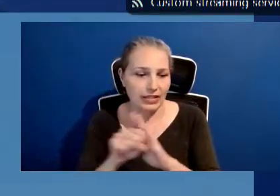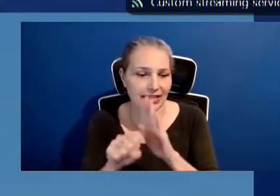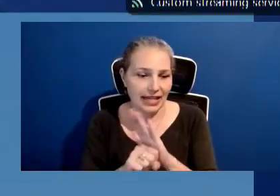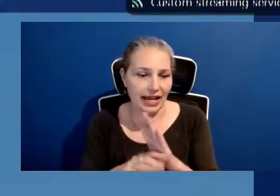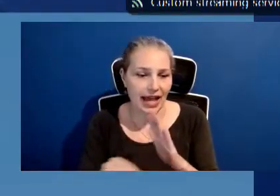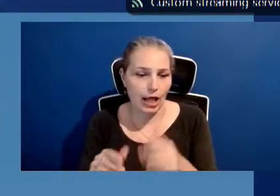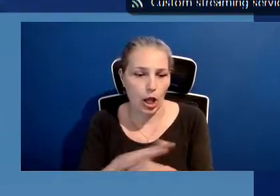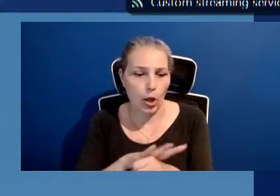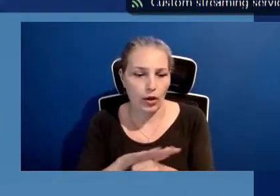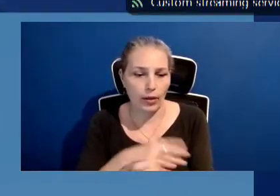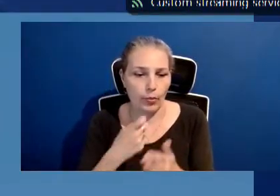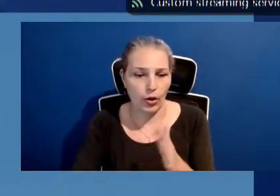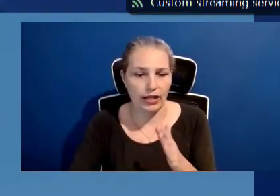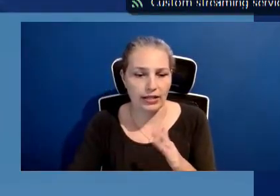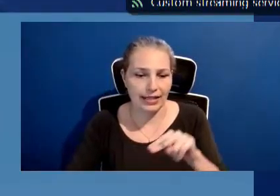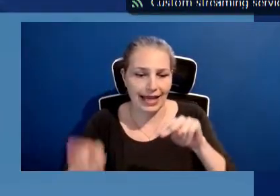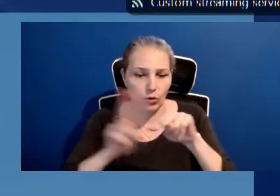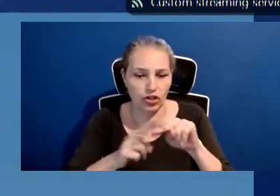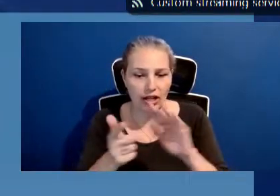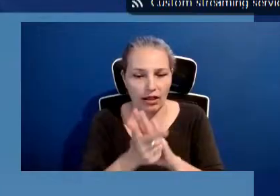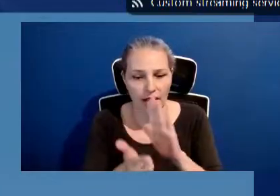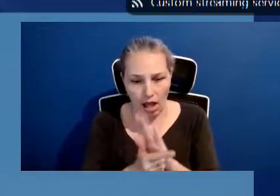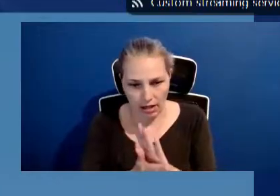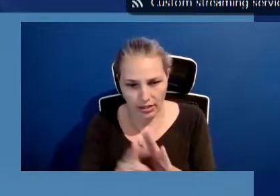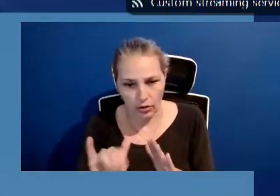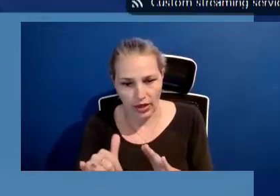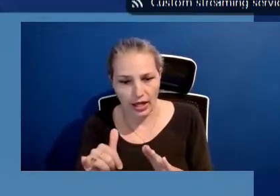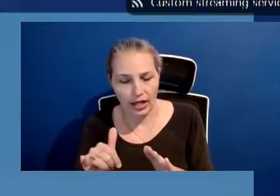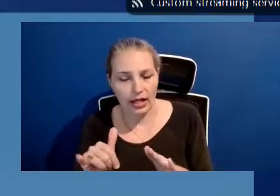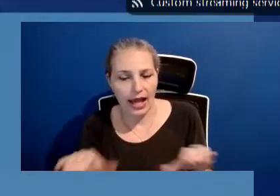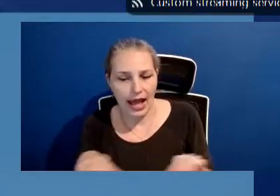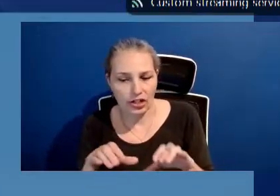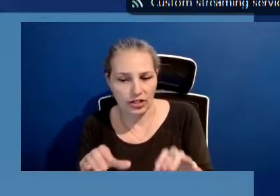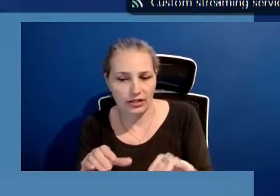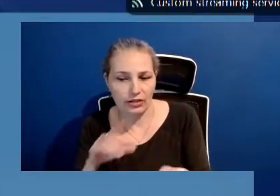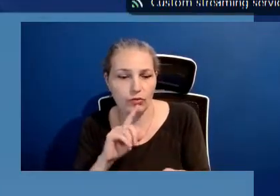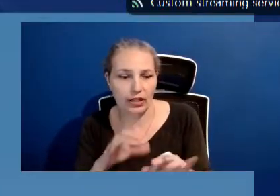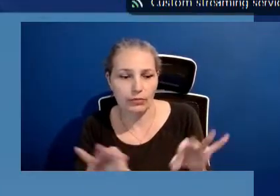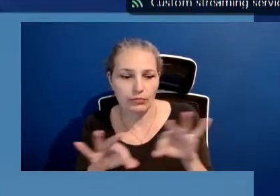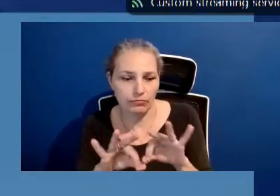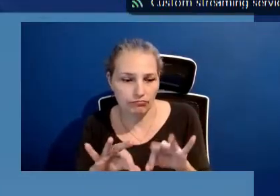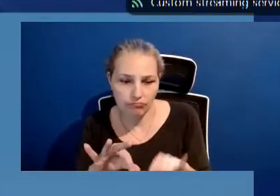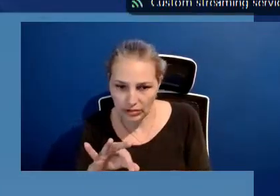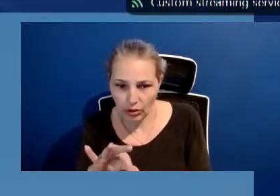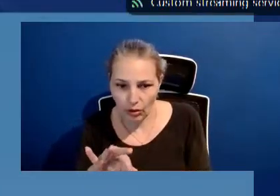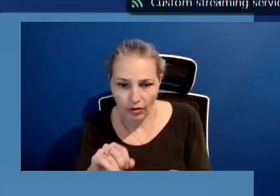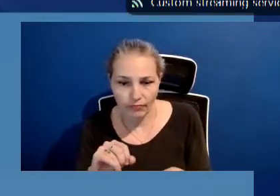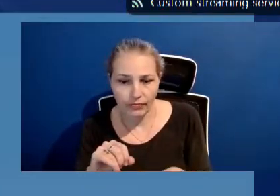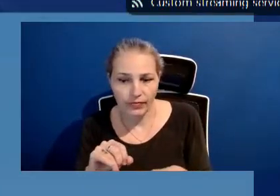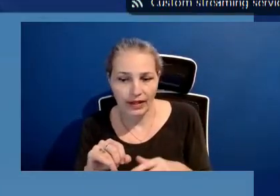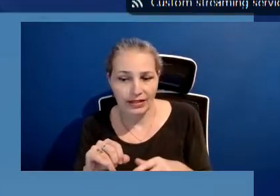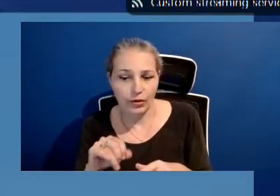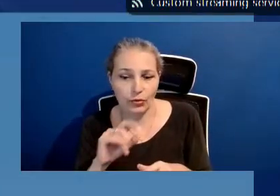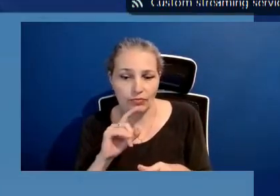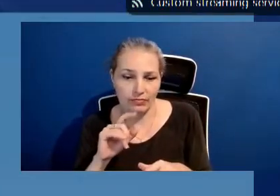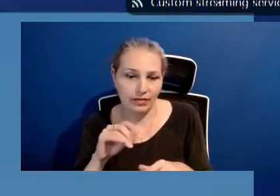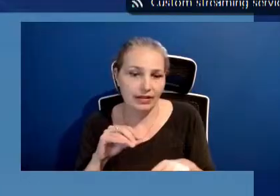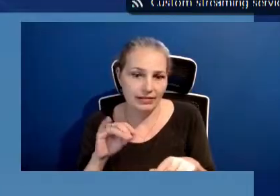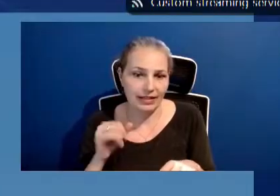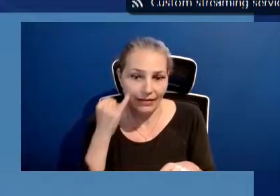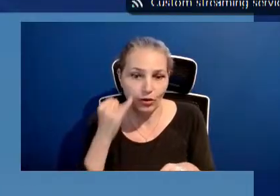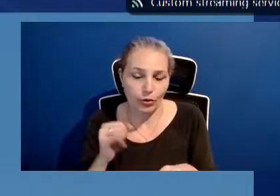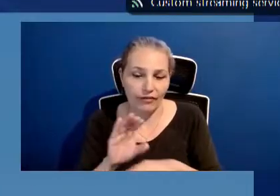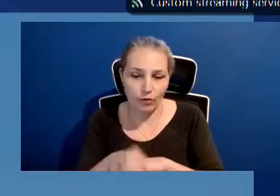have signed a 6-month lease on a rental that may now be up for renewal. So any price increase